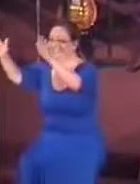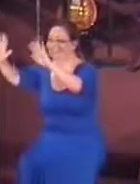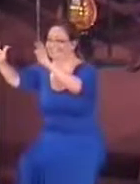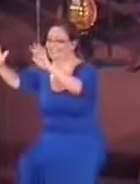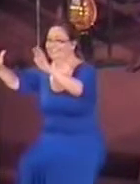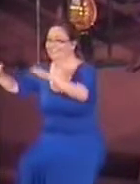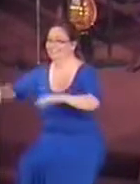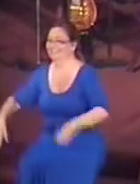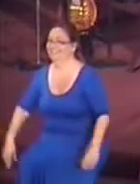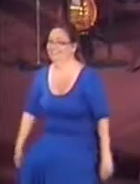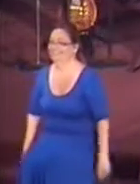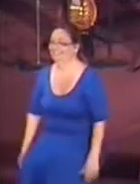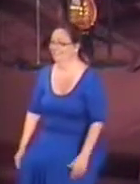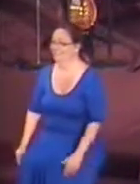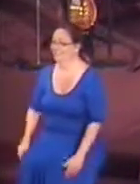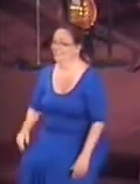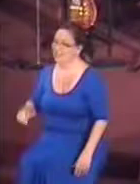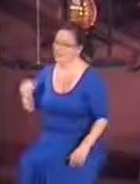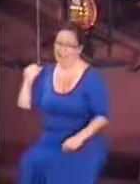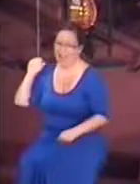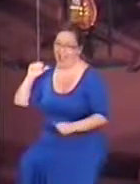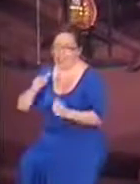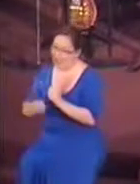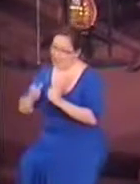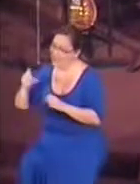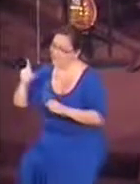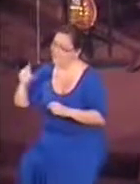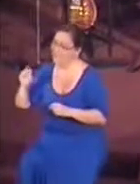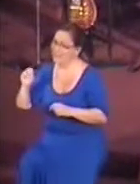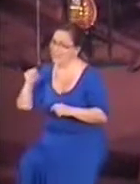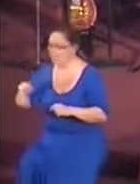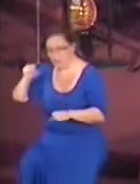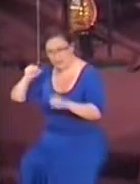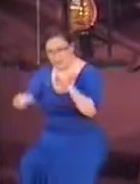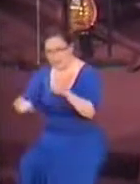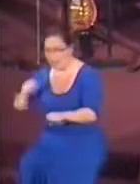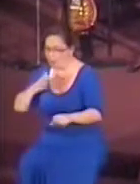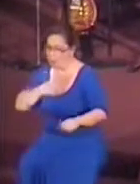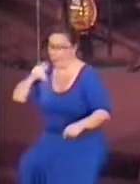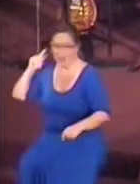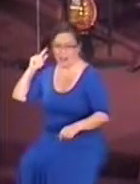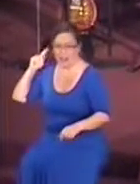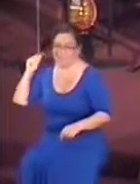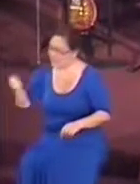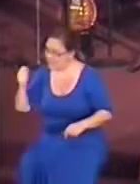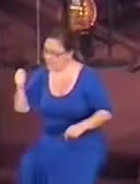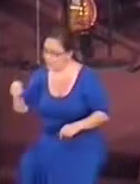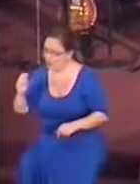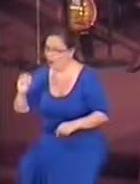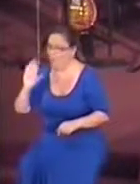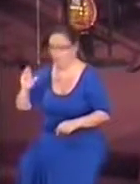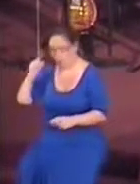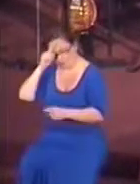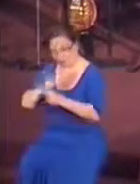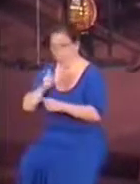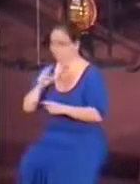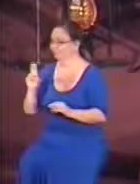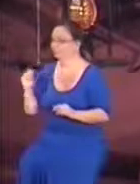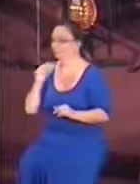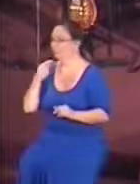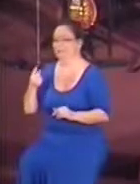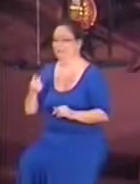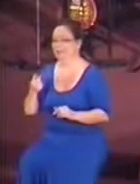That's not what he does. How dare you doubt the eyewitness testimony of your brothers? That's not what he